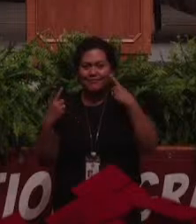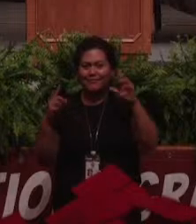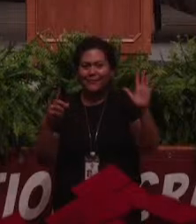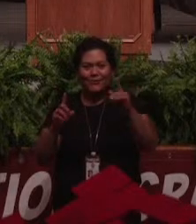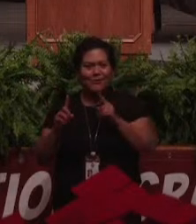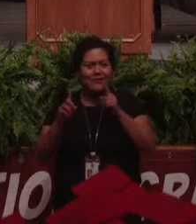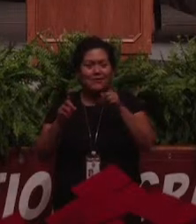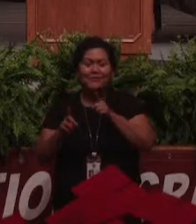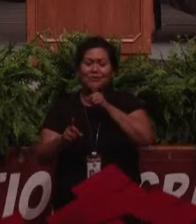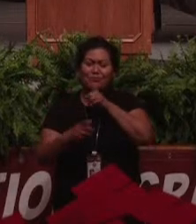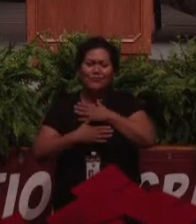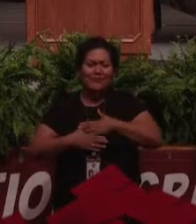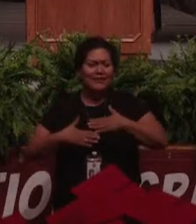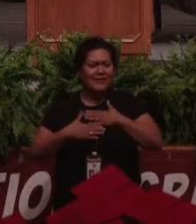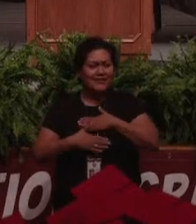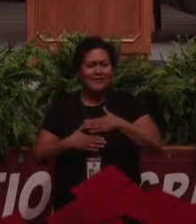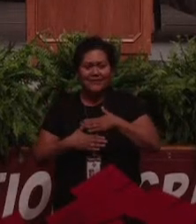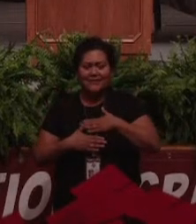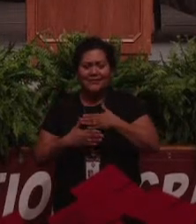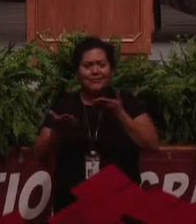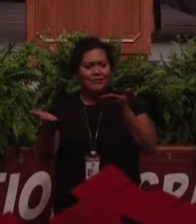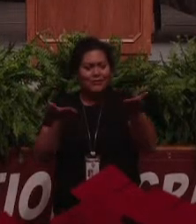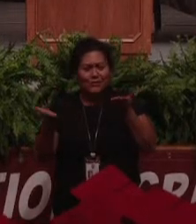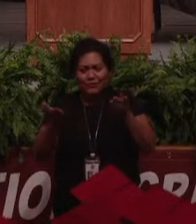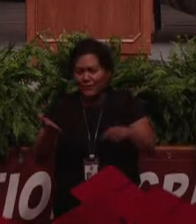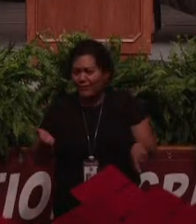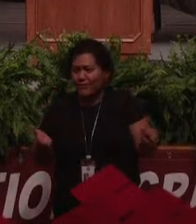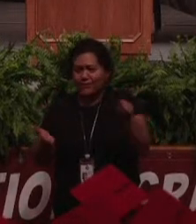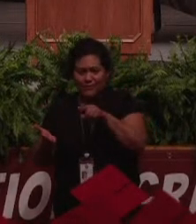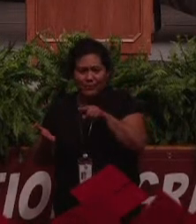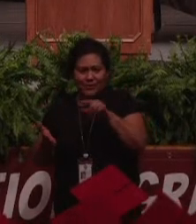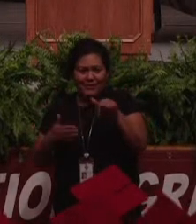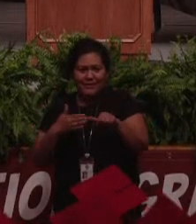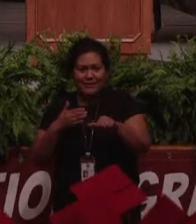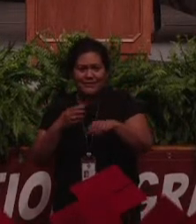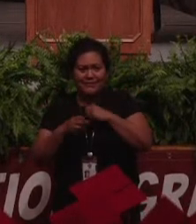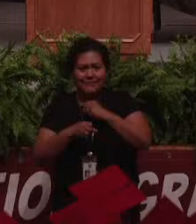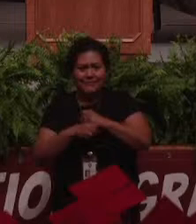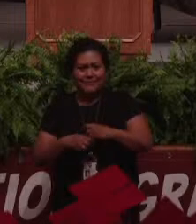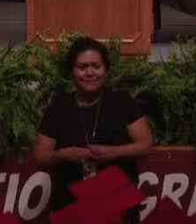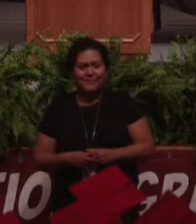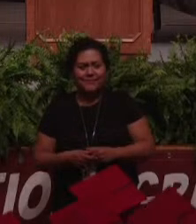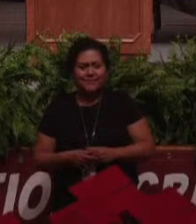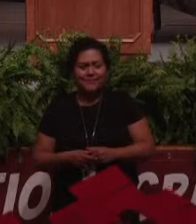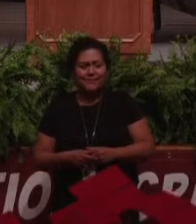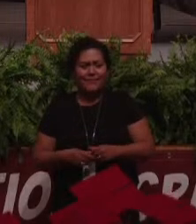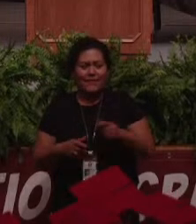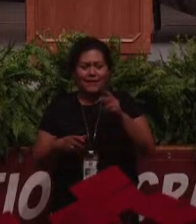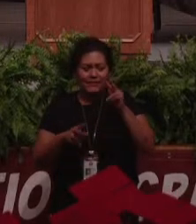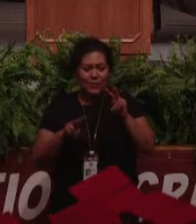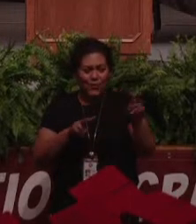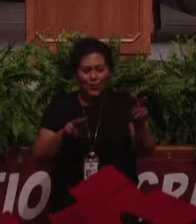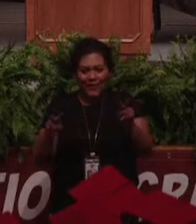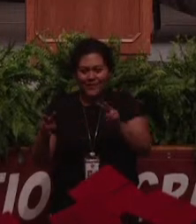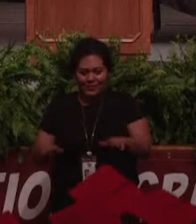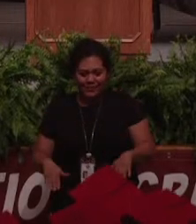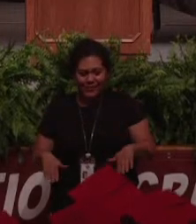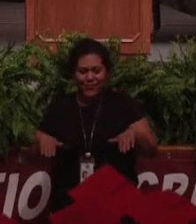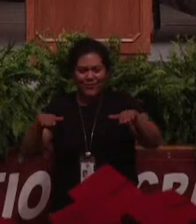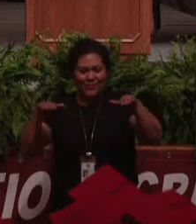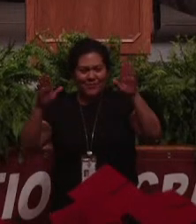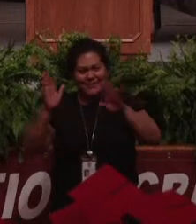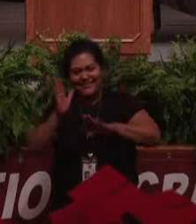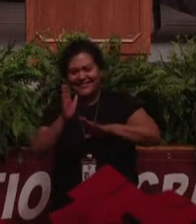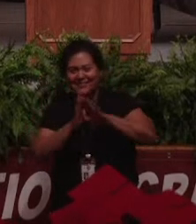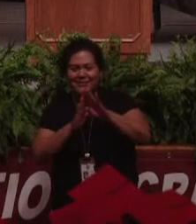It's been a true pleasure to serve you this school year and to watch you all grow and develop into